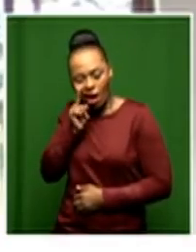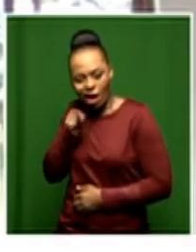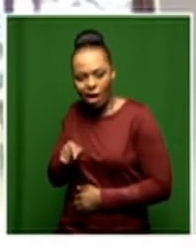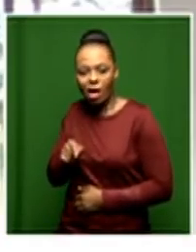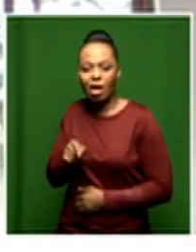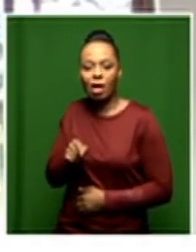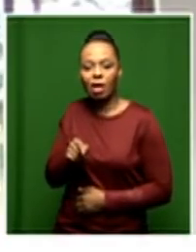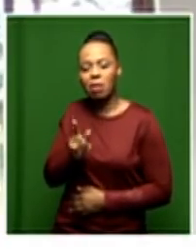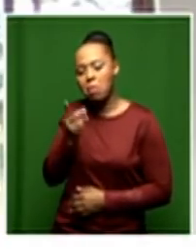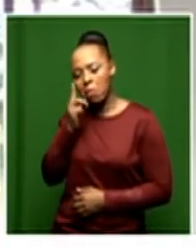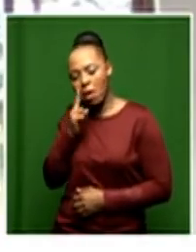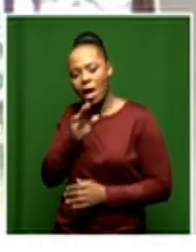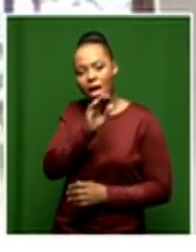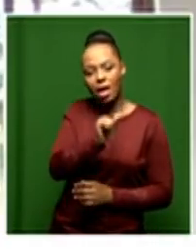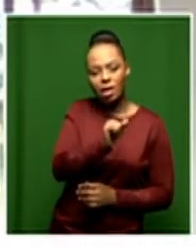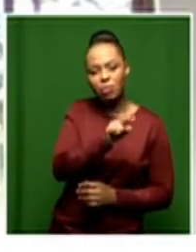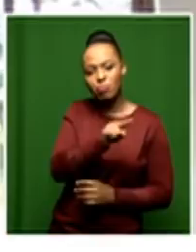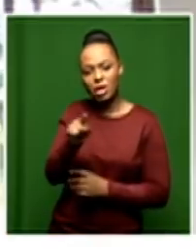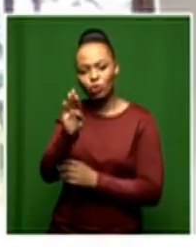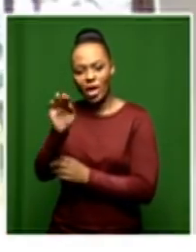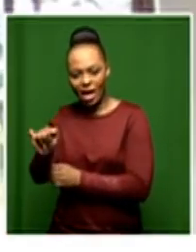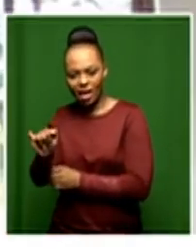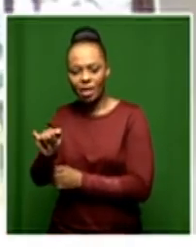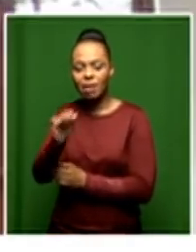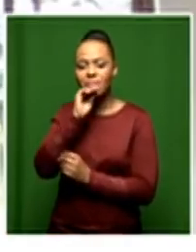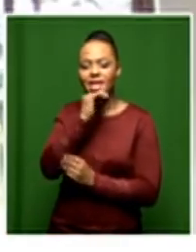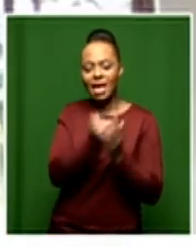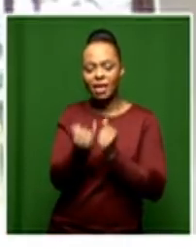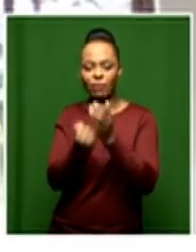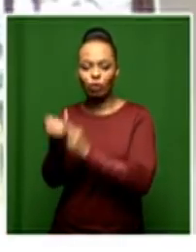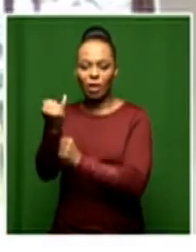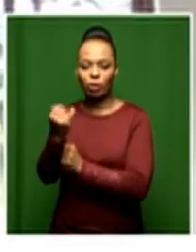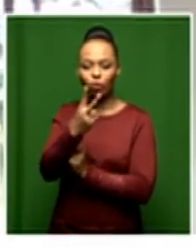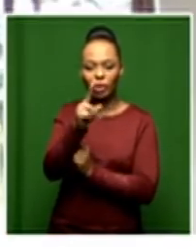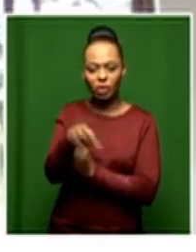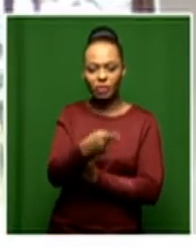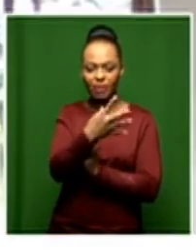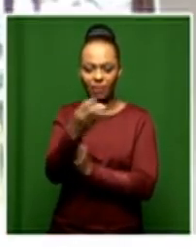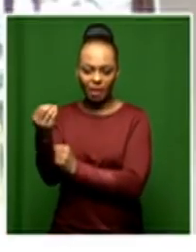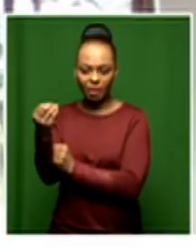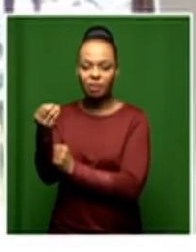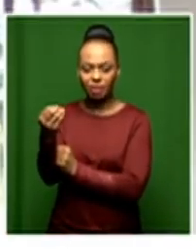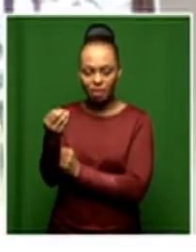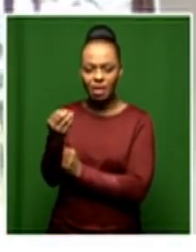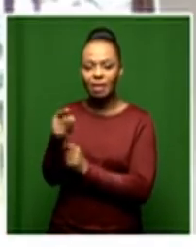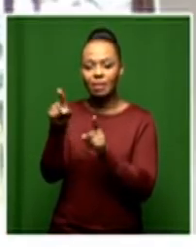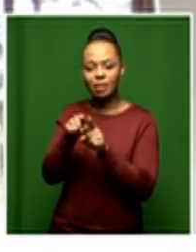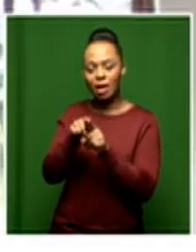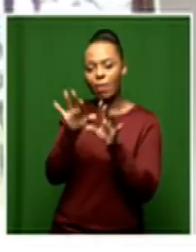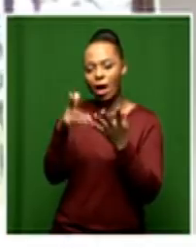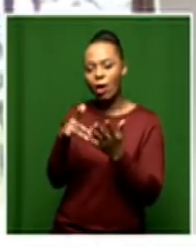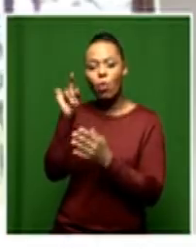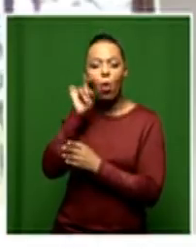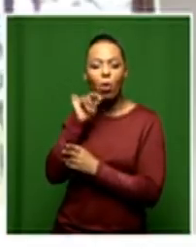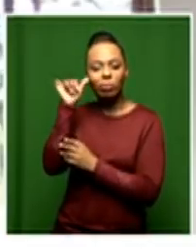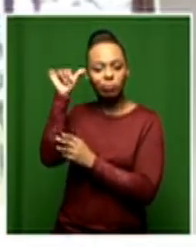where 1B2A was only 2,500 individuals in each arm, and the average age of the people on the vaccine